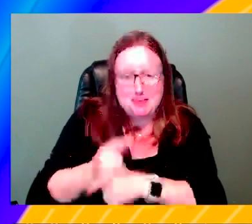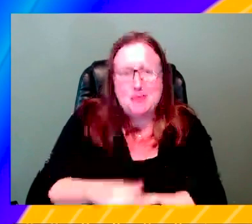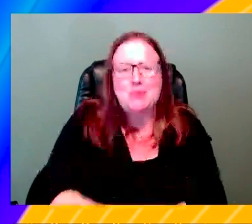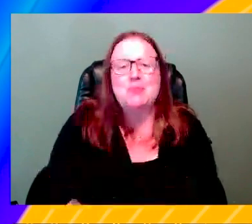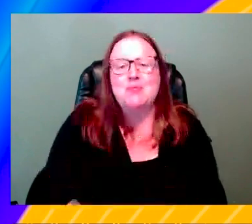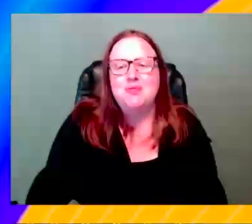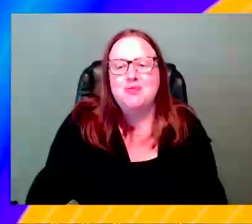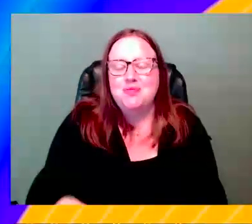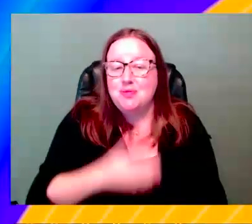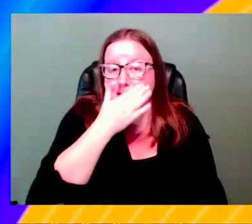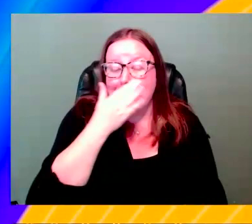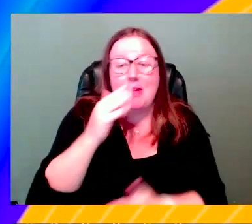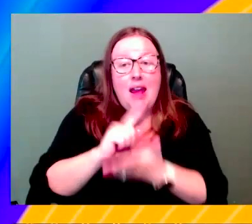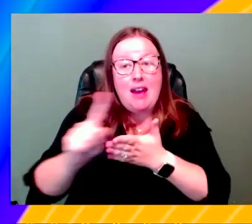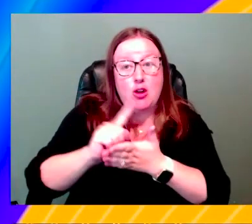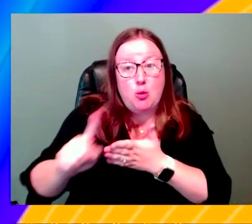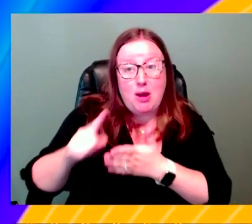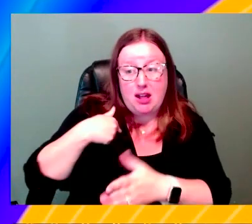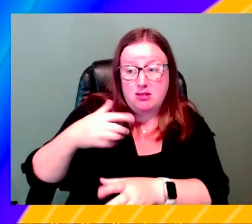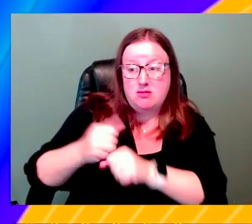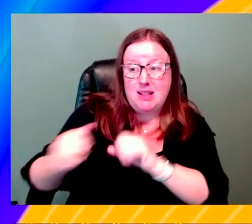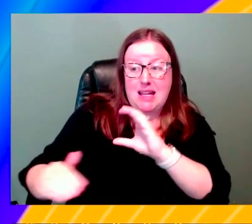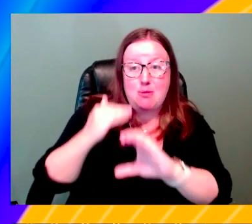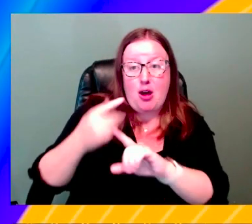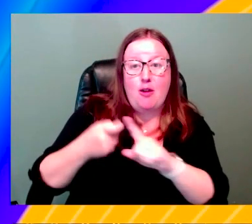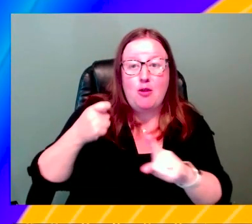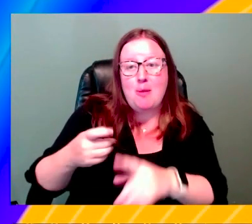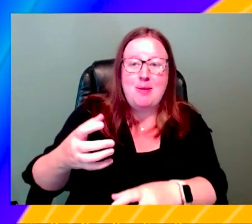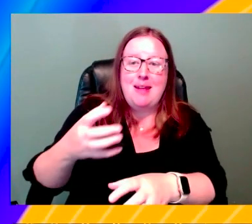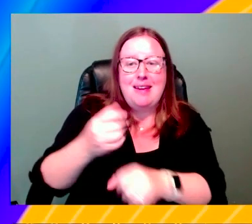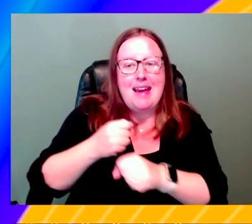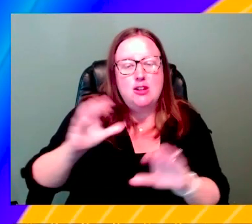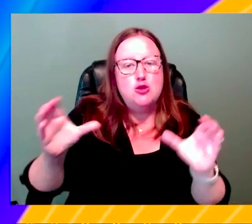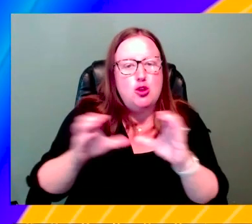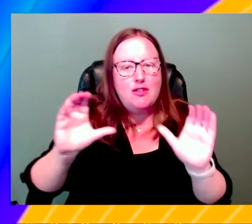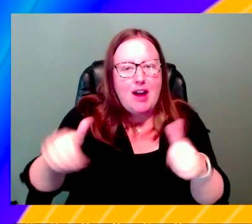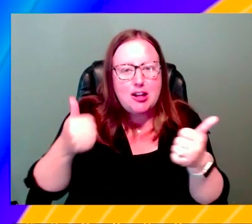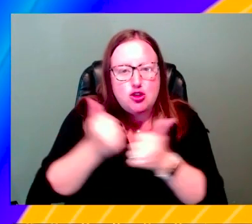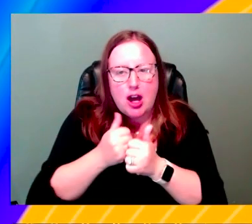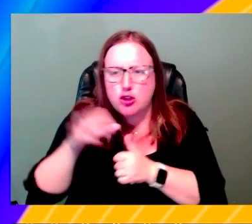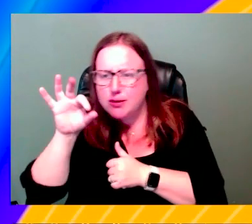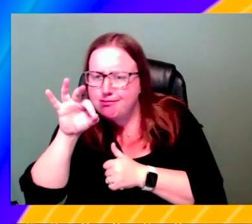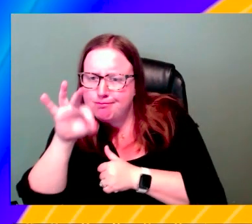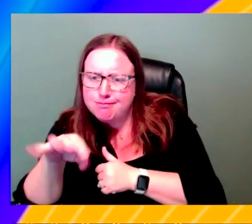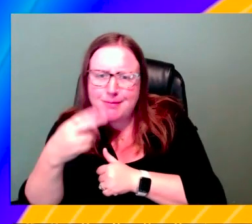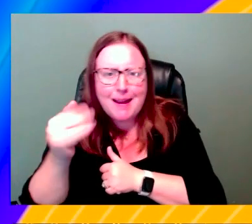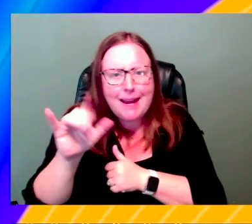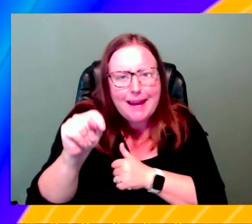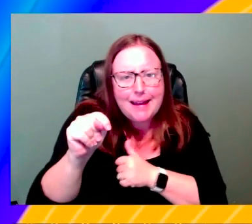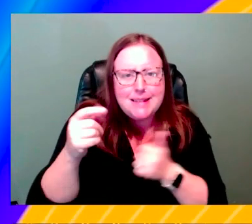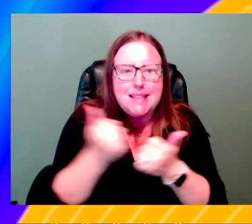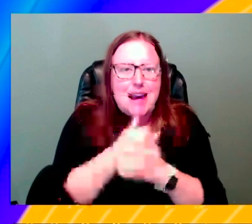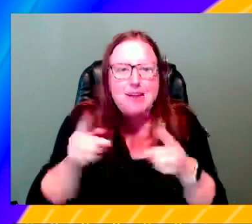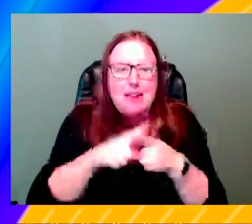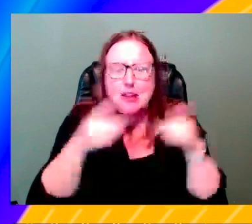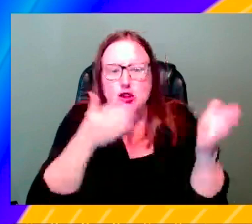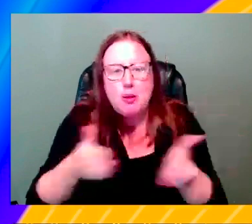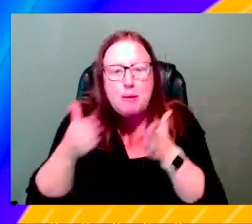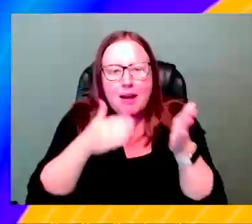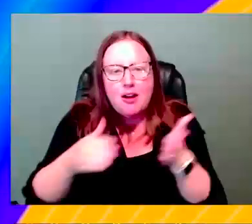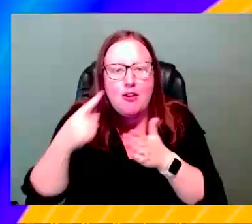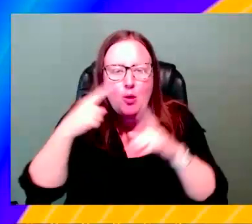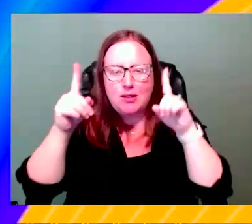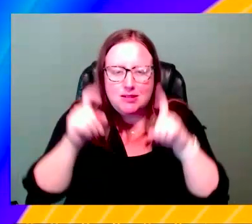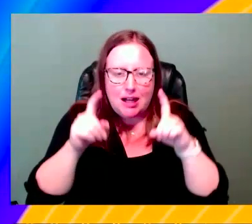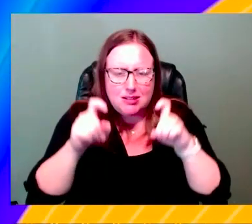Every week you get an email from the Get Certified Challenge with hints, tips, things that you need to do to prepare for your certification. So great